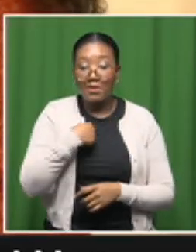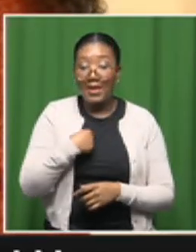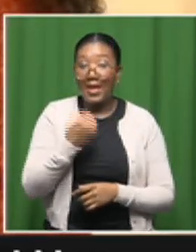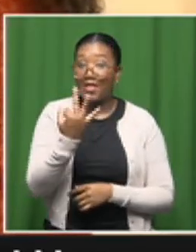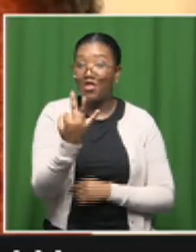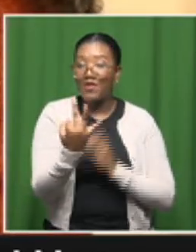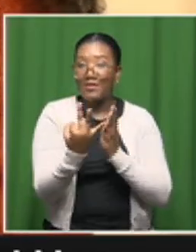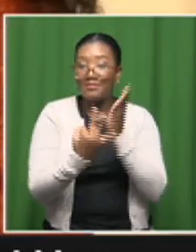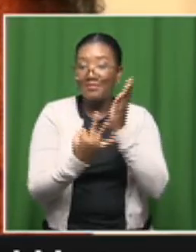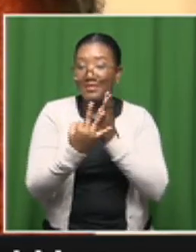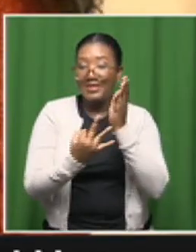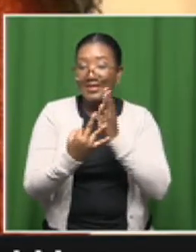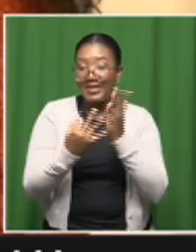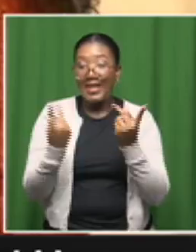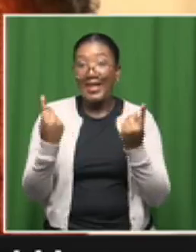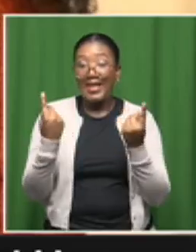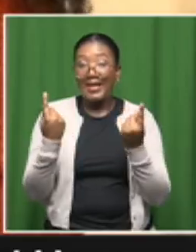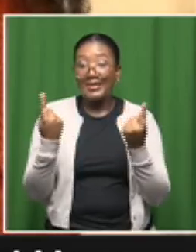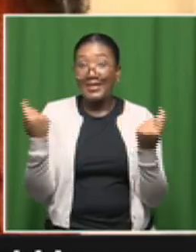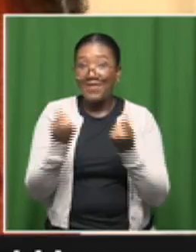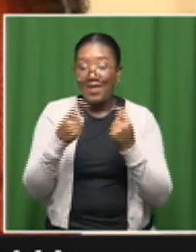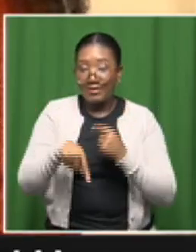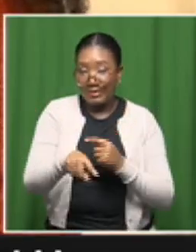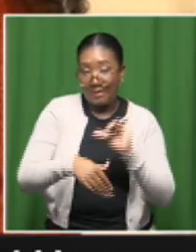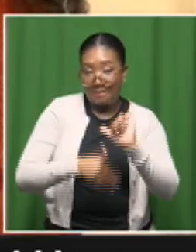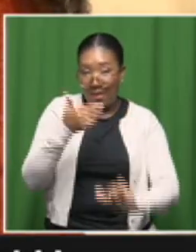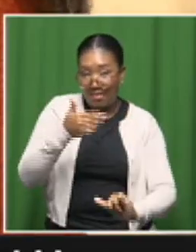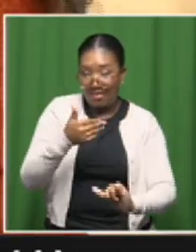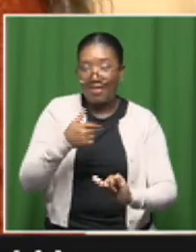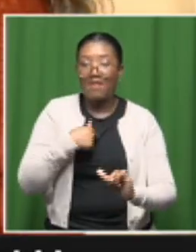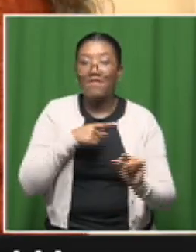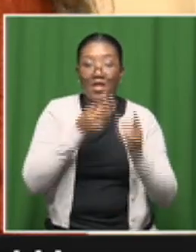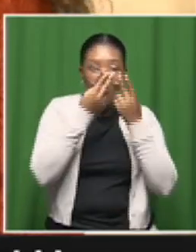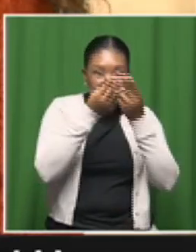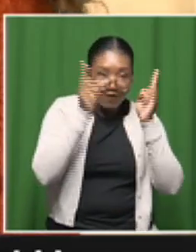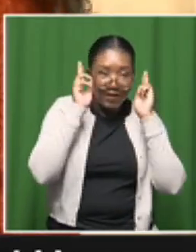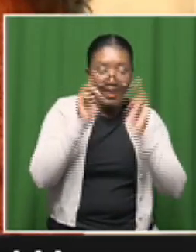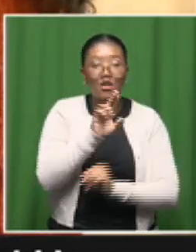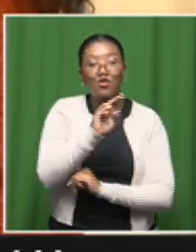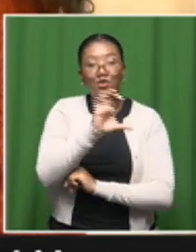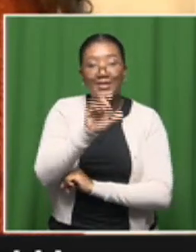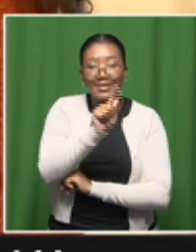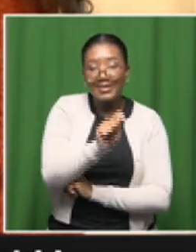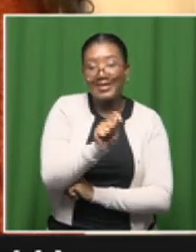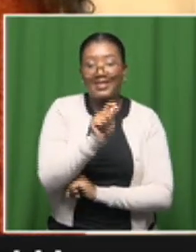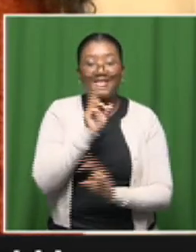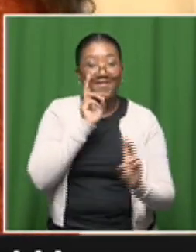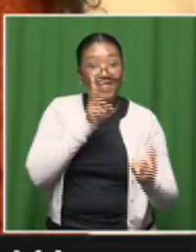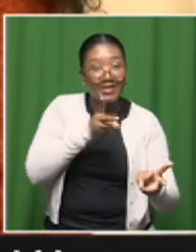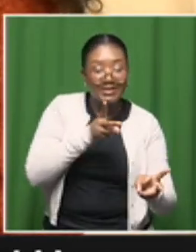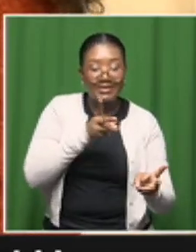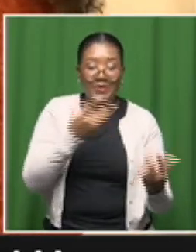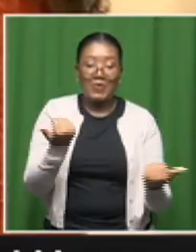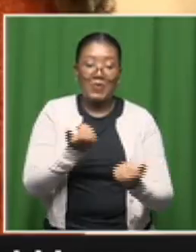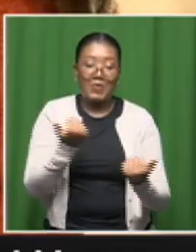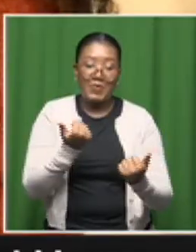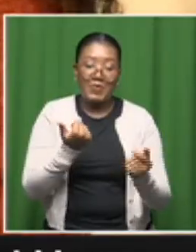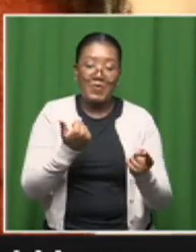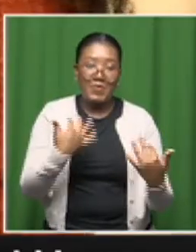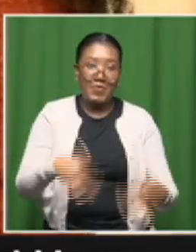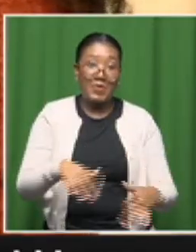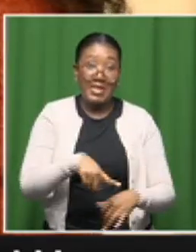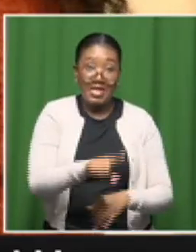events that's taken place over the next month where university scholars from UCT are coming to visit the Camissa Museum to find out